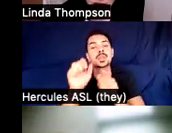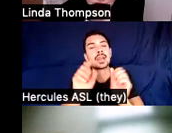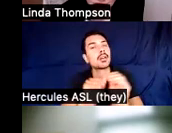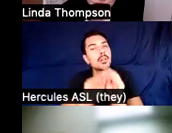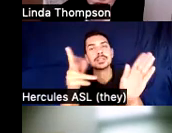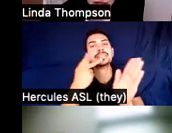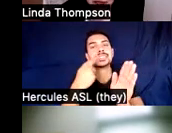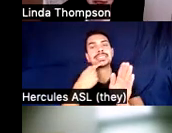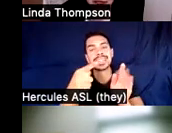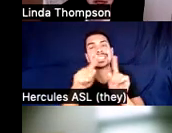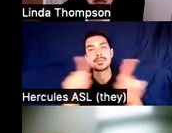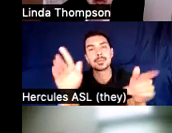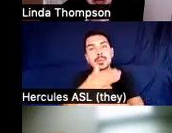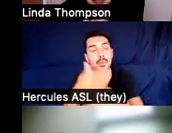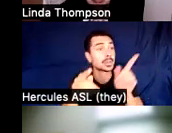are now.